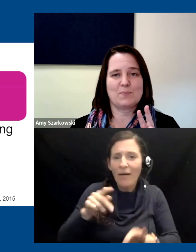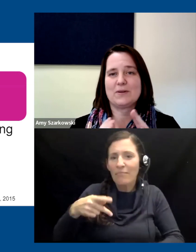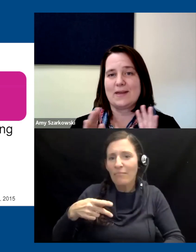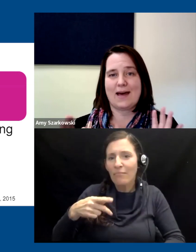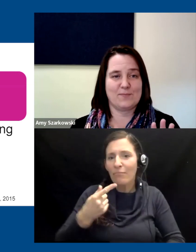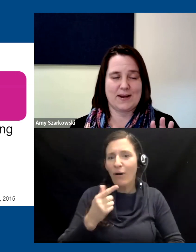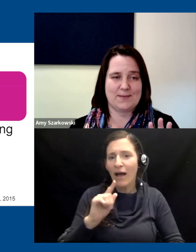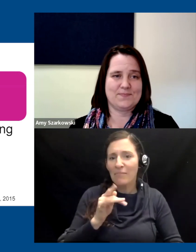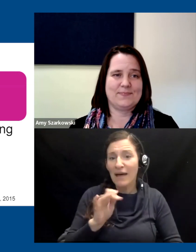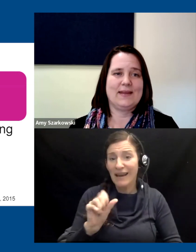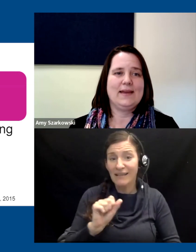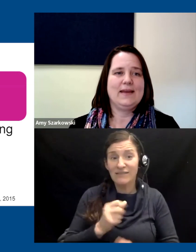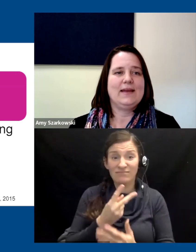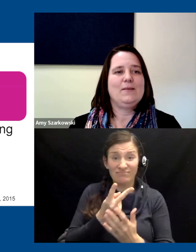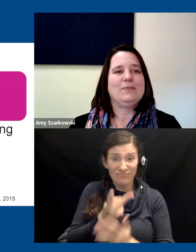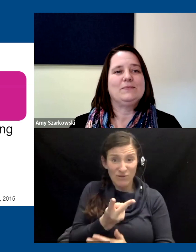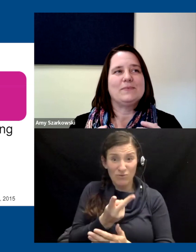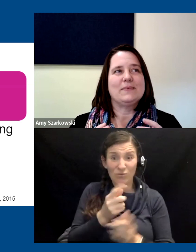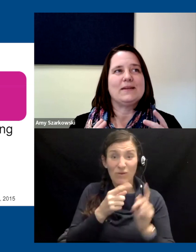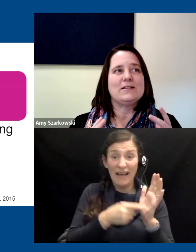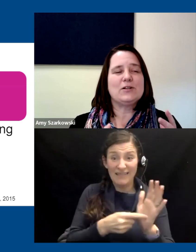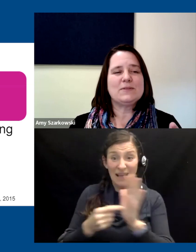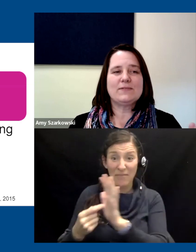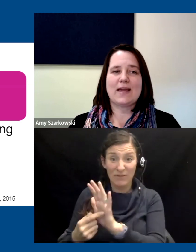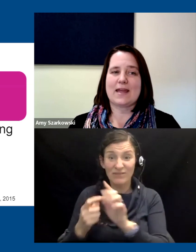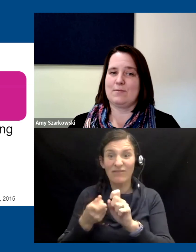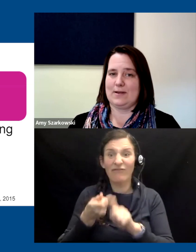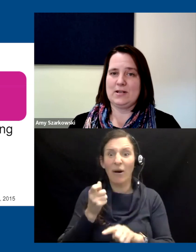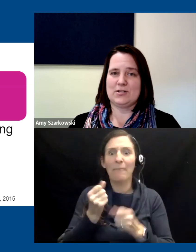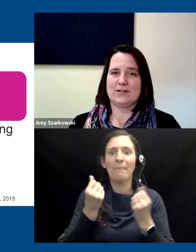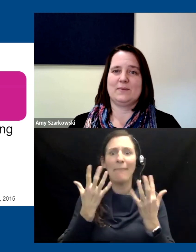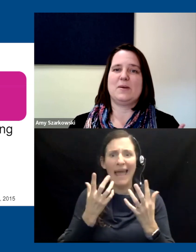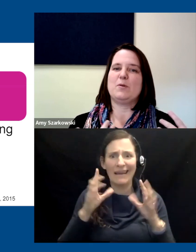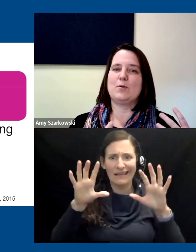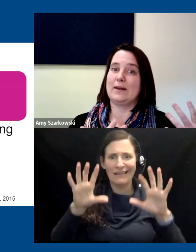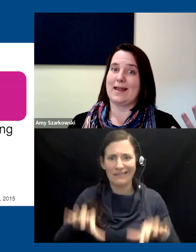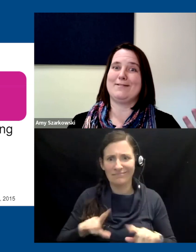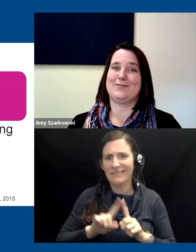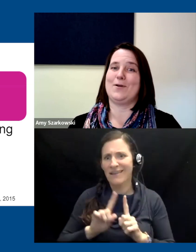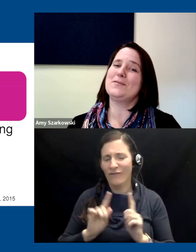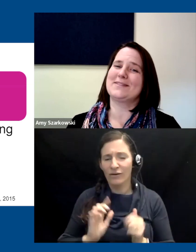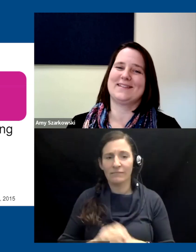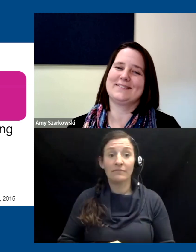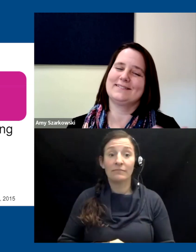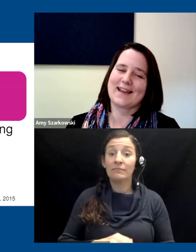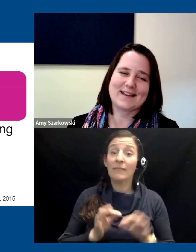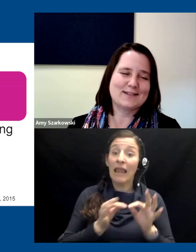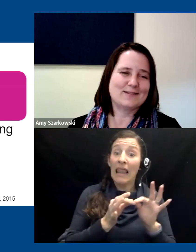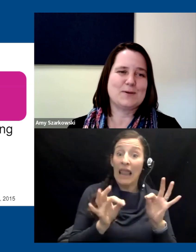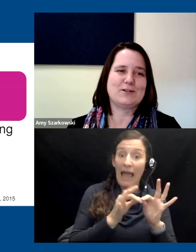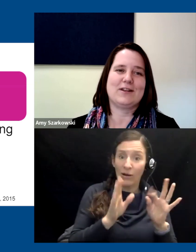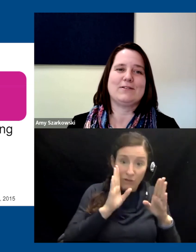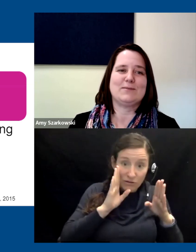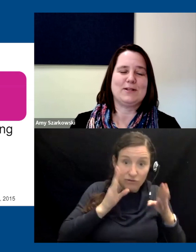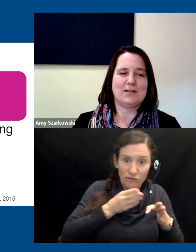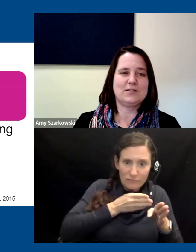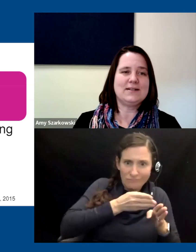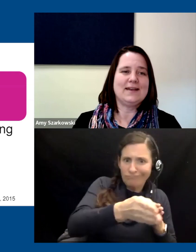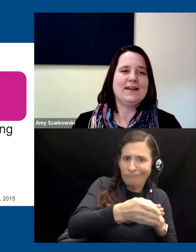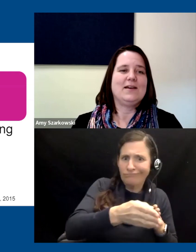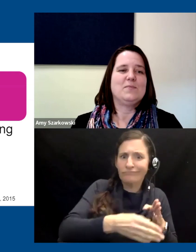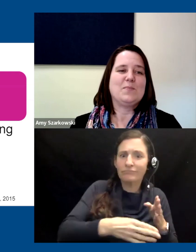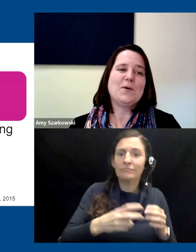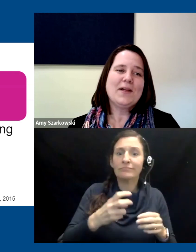two examples out of many. In terms of language, people who are language folks, like speech language